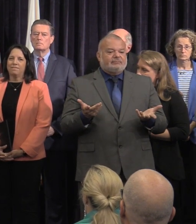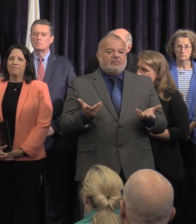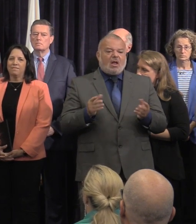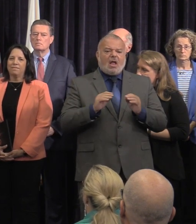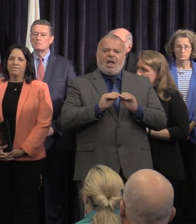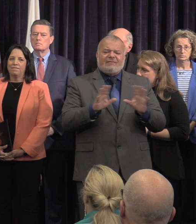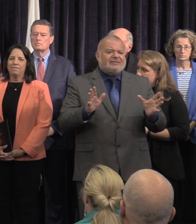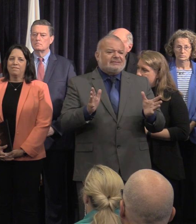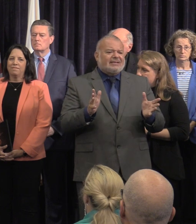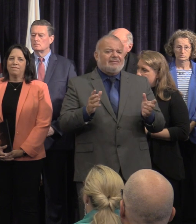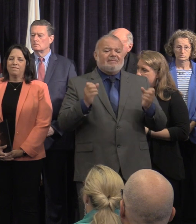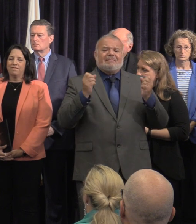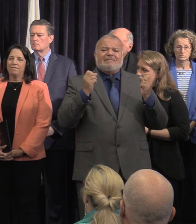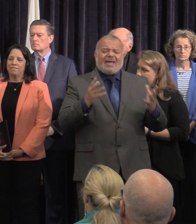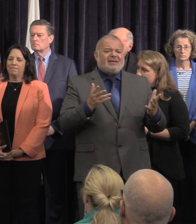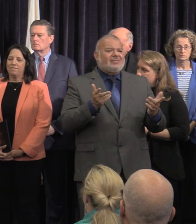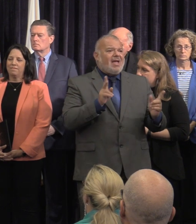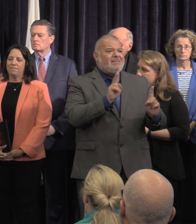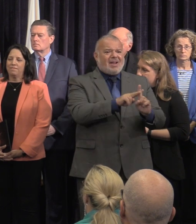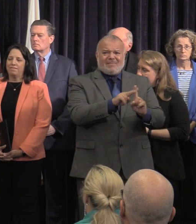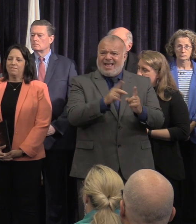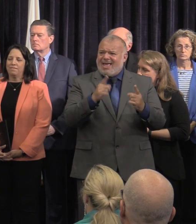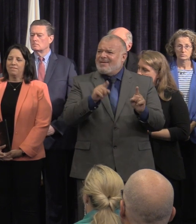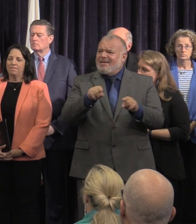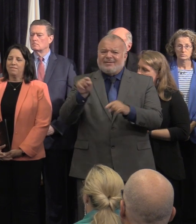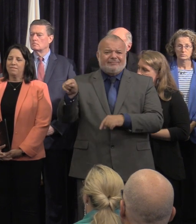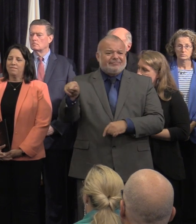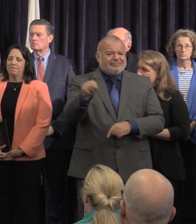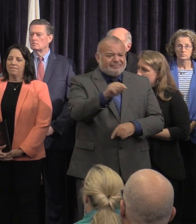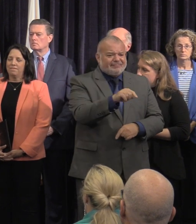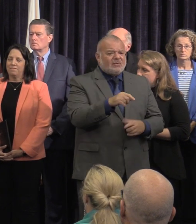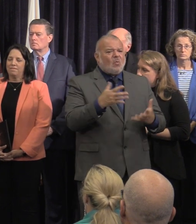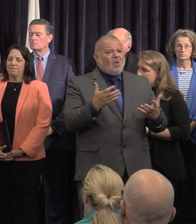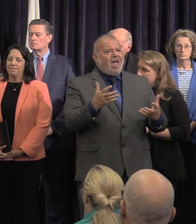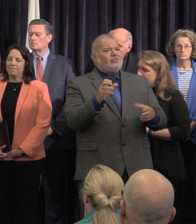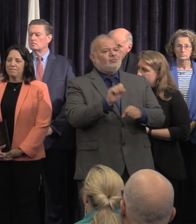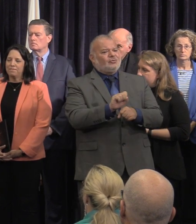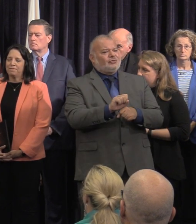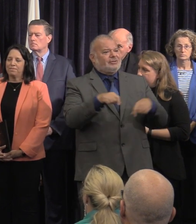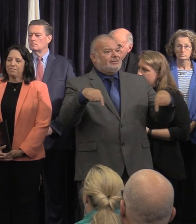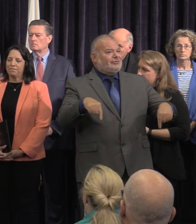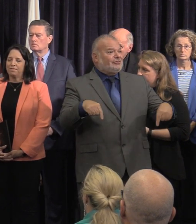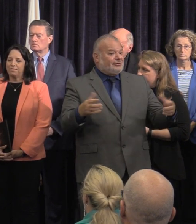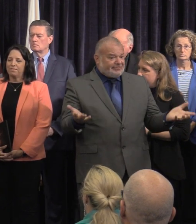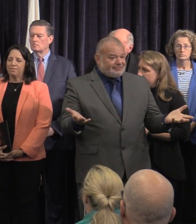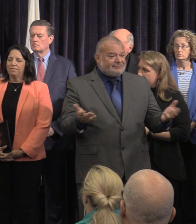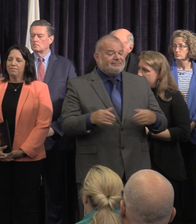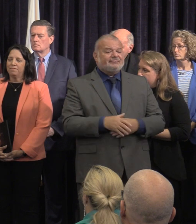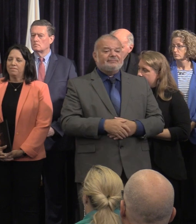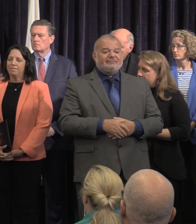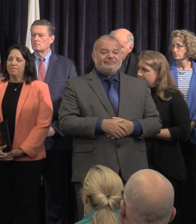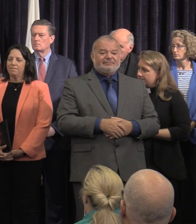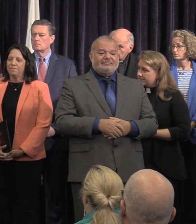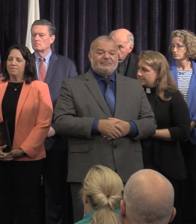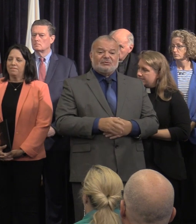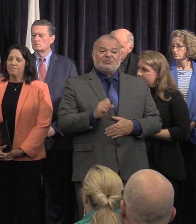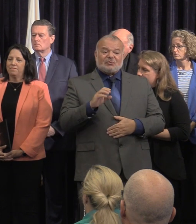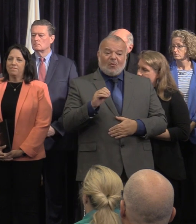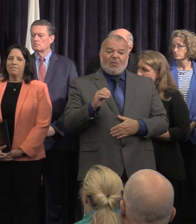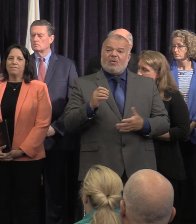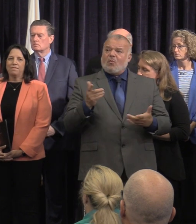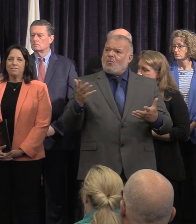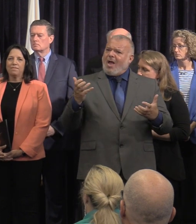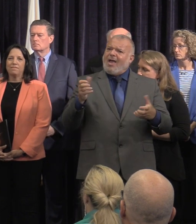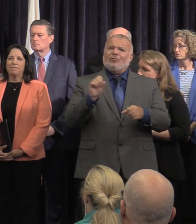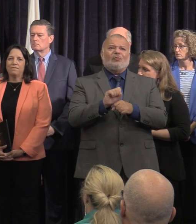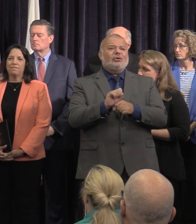stories. He wants desperately to get to work in our country. He wants to practice his trade. He